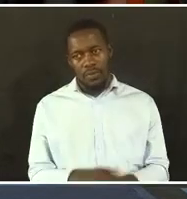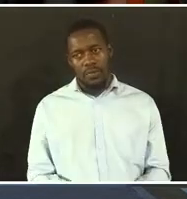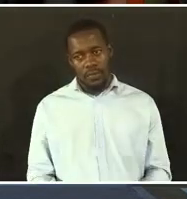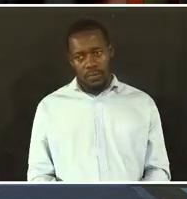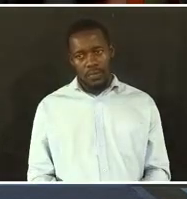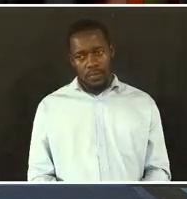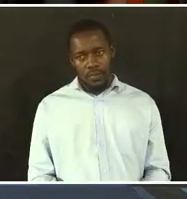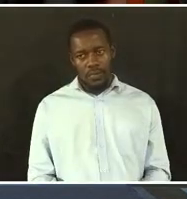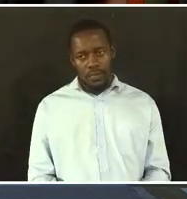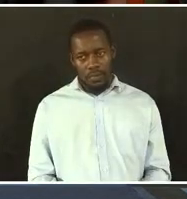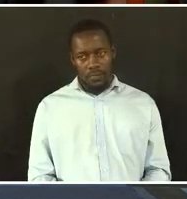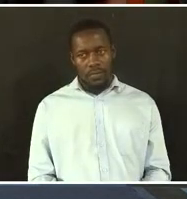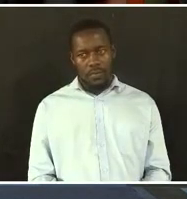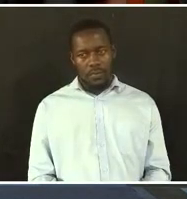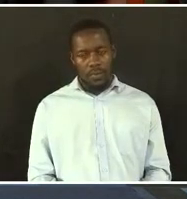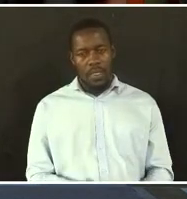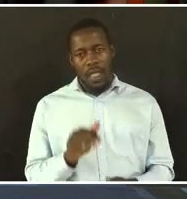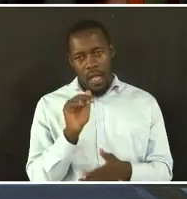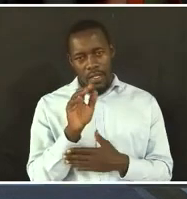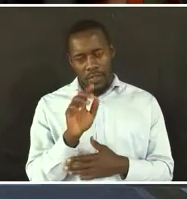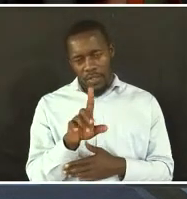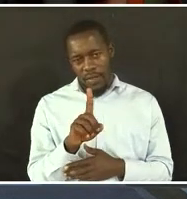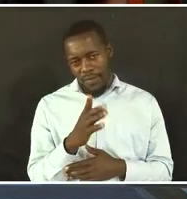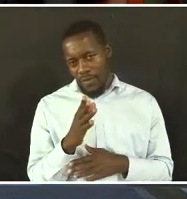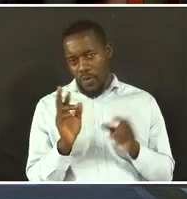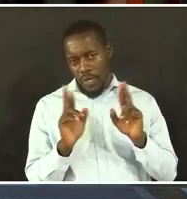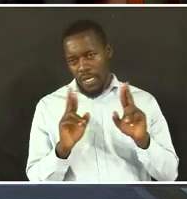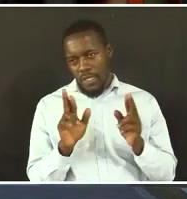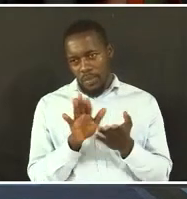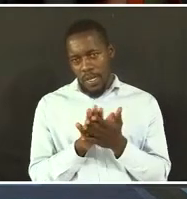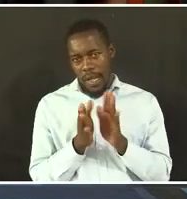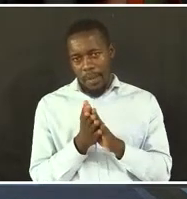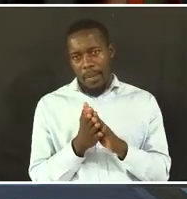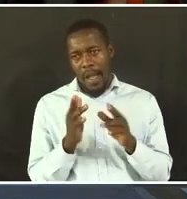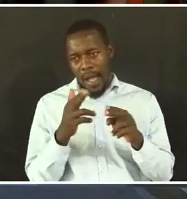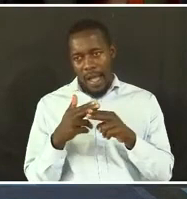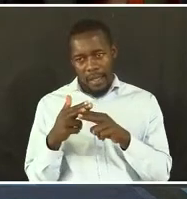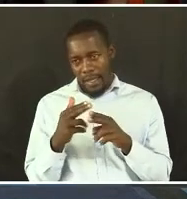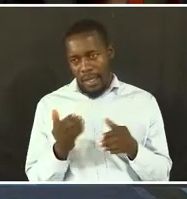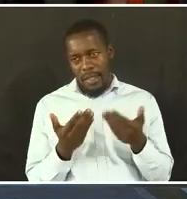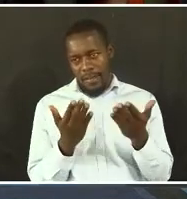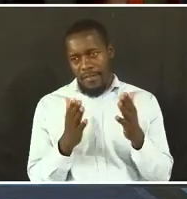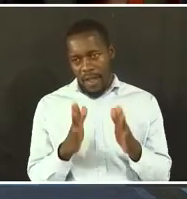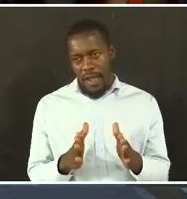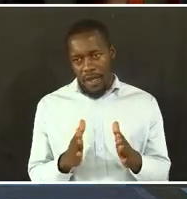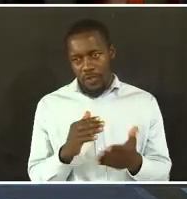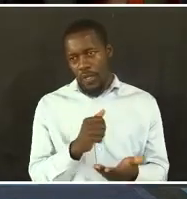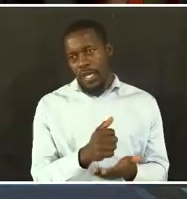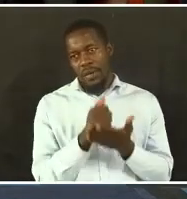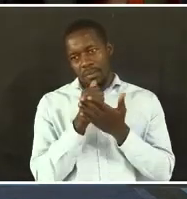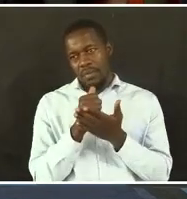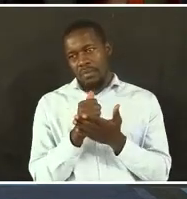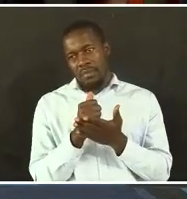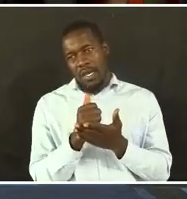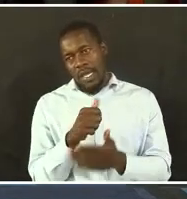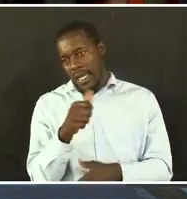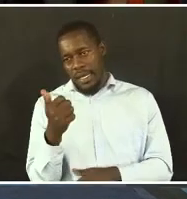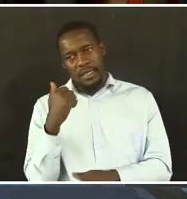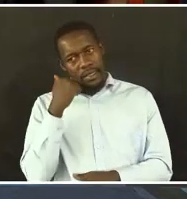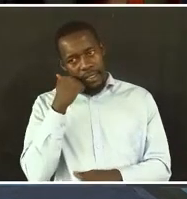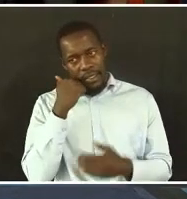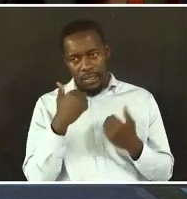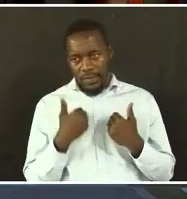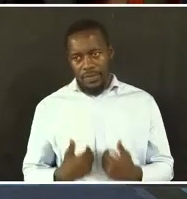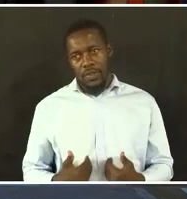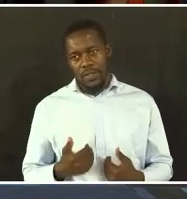are you in the right position to be able to be a caregiver, to be able to counsel someone who is sick? All right? These are some